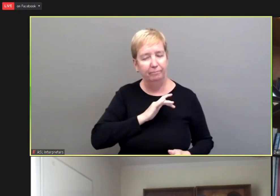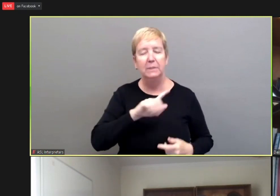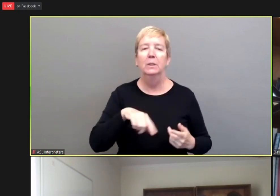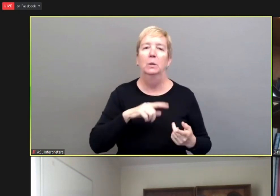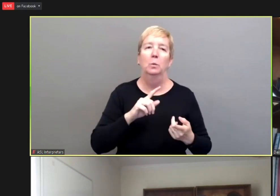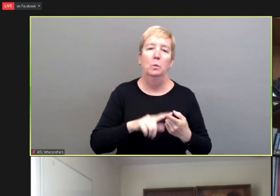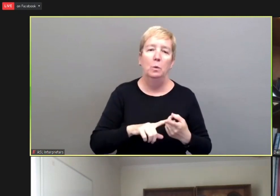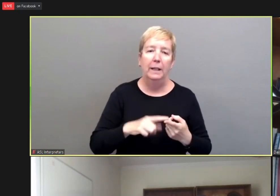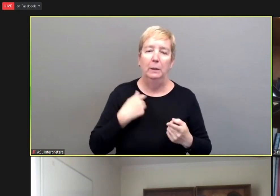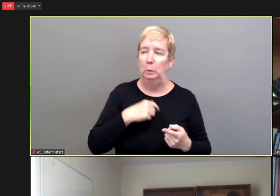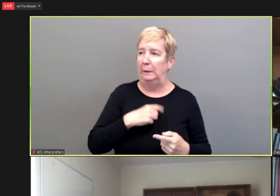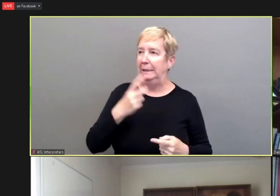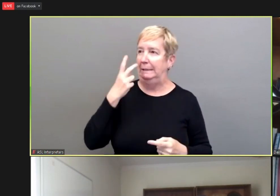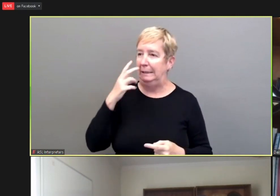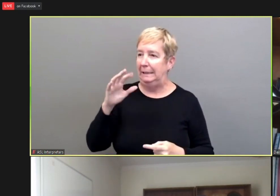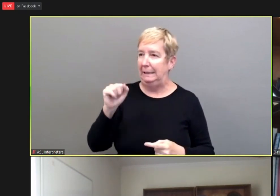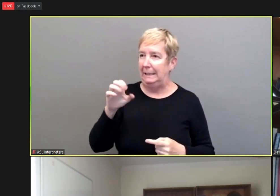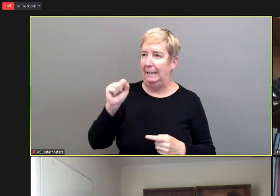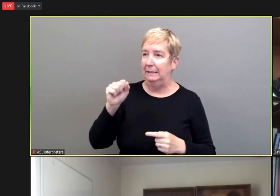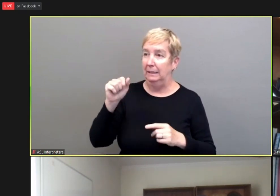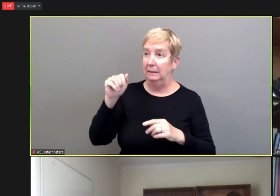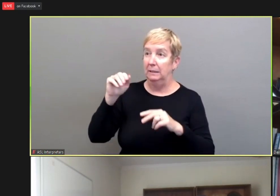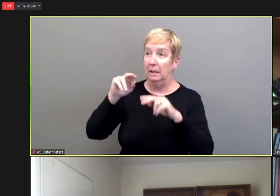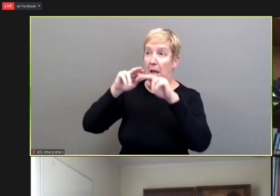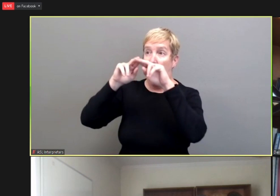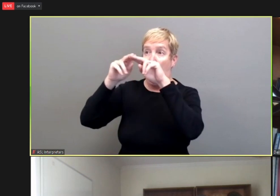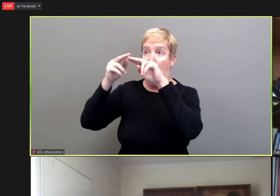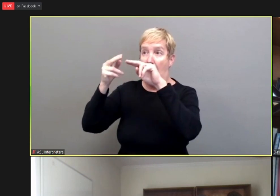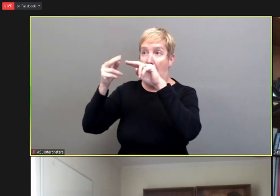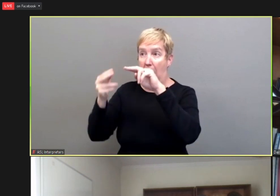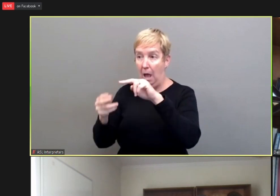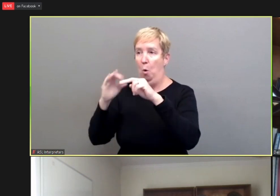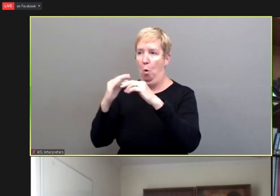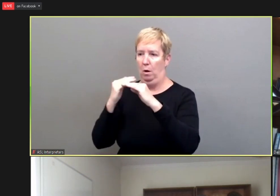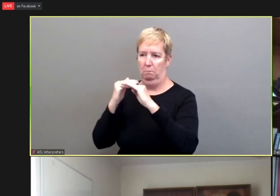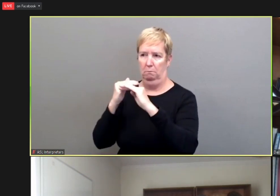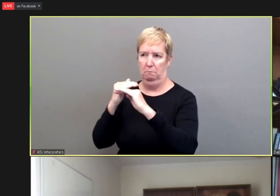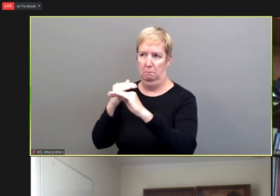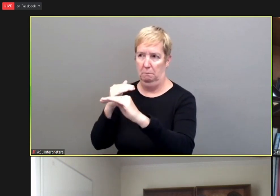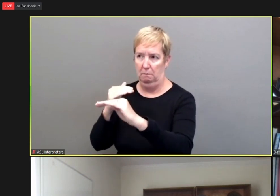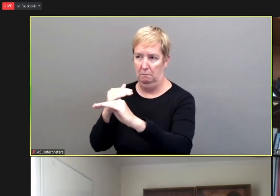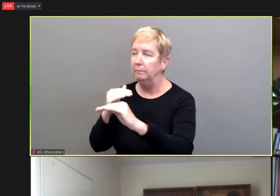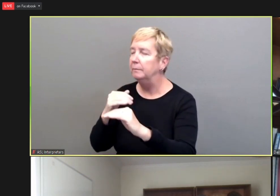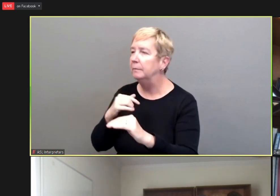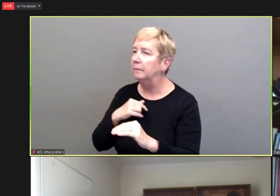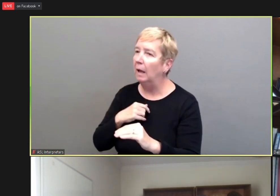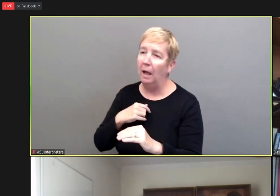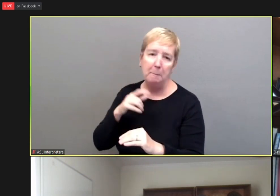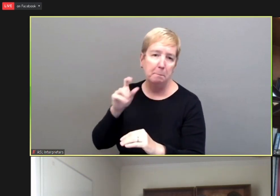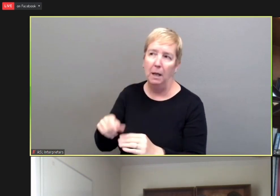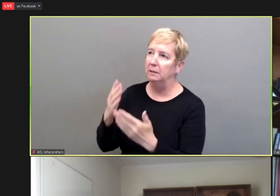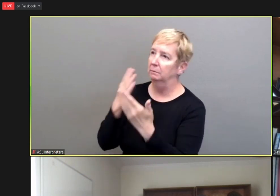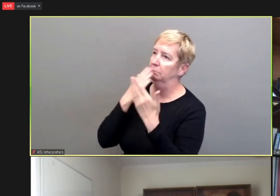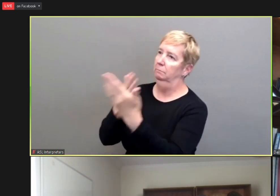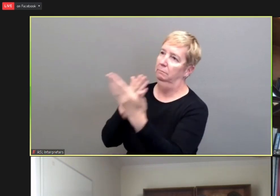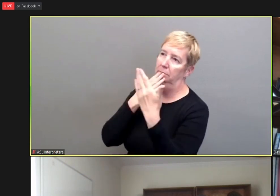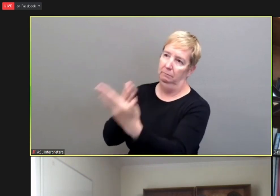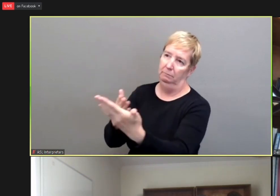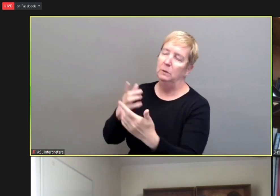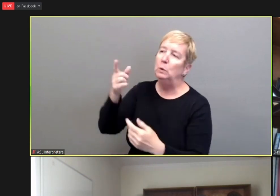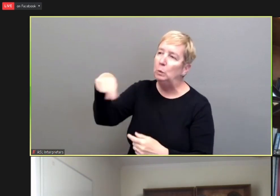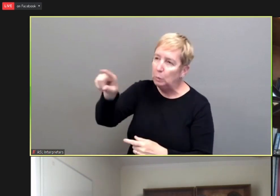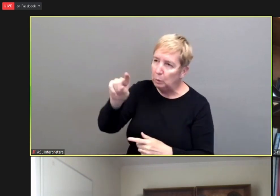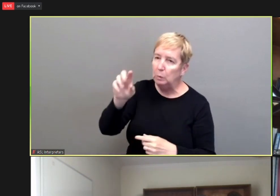not quite down just yet, but as we see them at least stabilize, to thank you as well for getting the word out to folks and letting